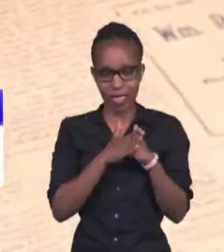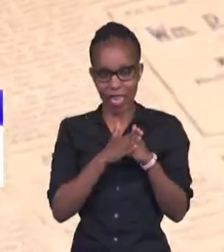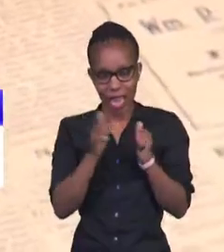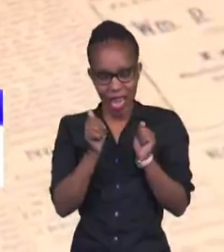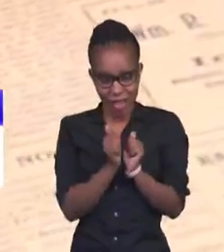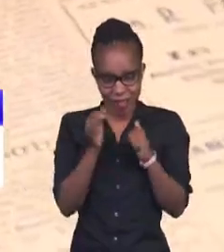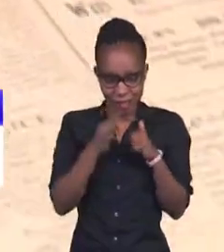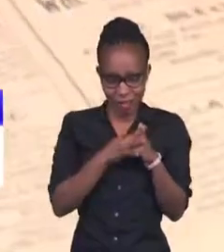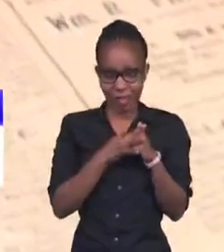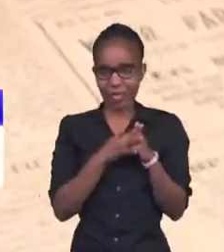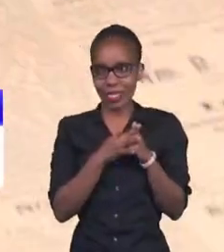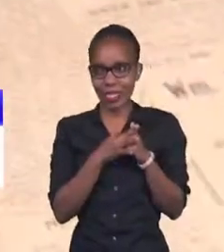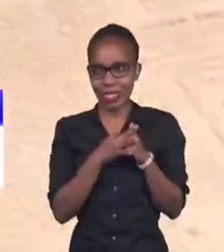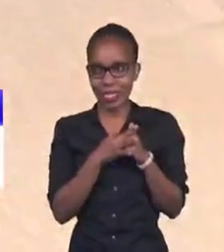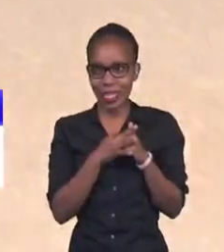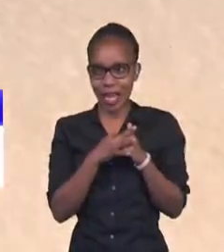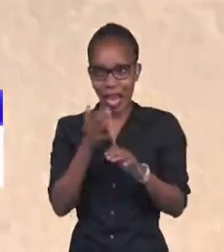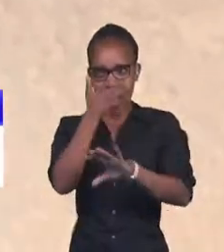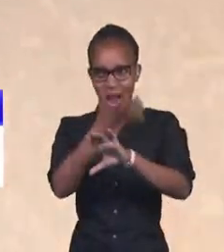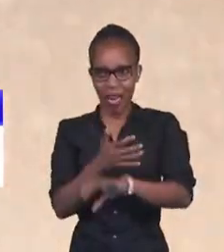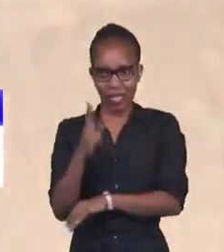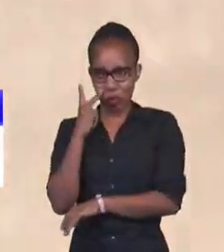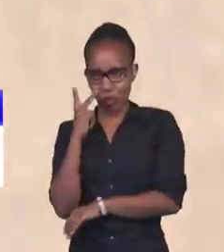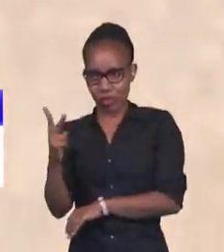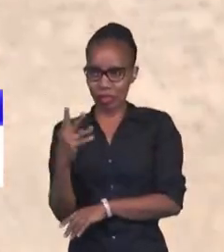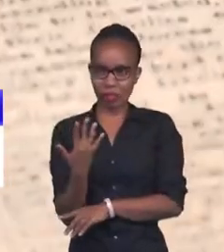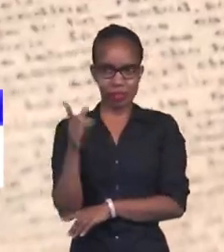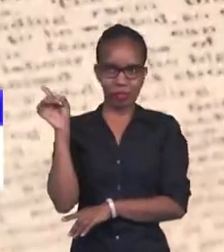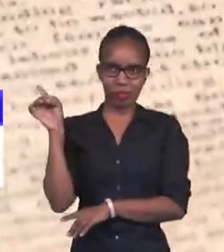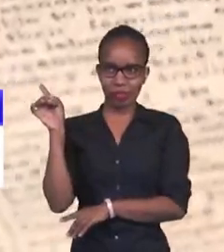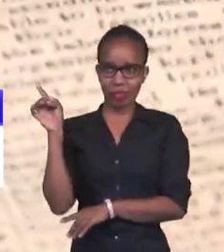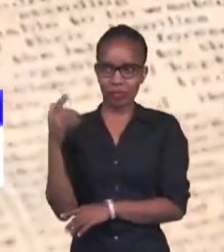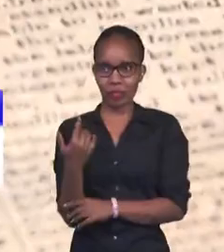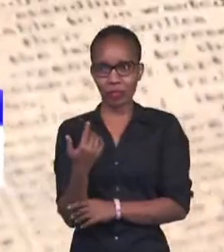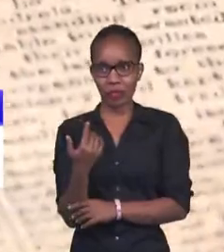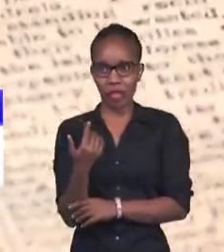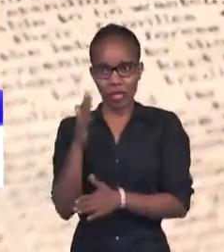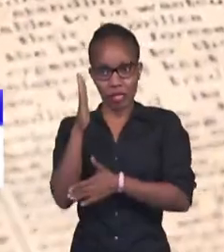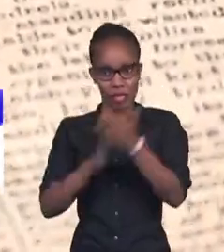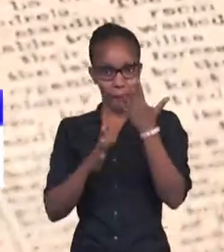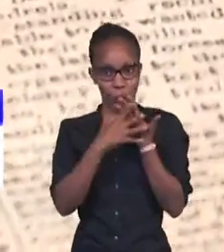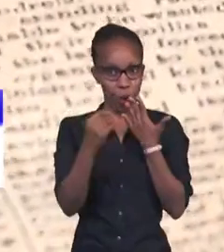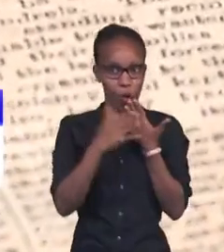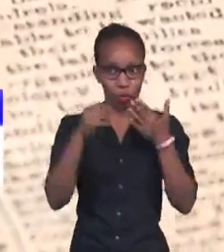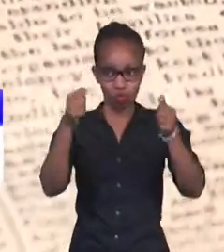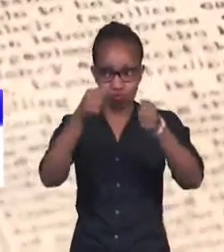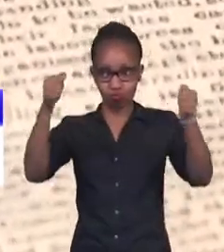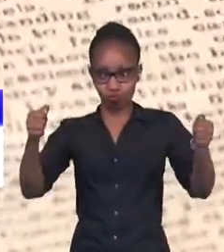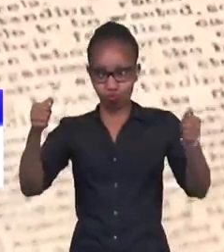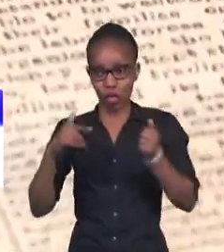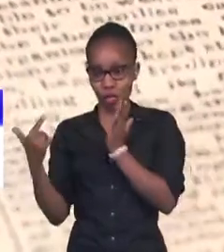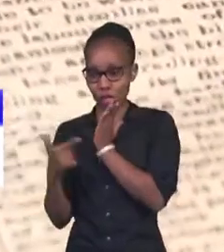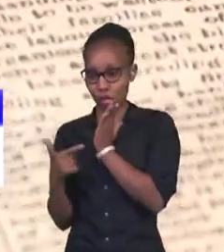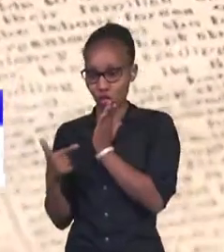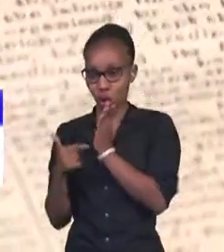1918. And you really, it's difficult to find most of these in anywhere else on the continent. Some of these copies have been digitized, but they